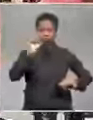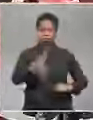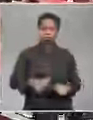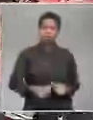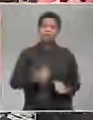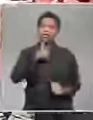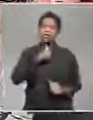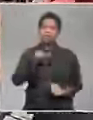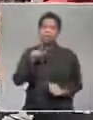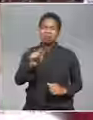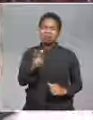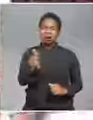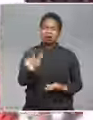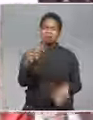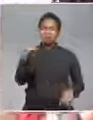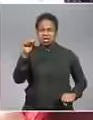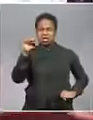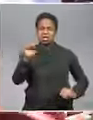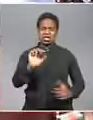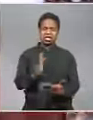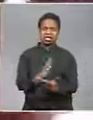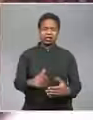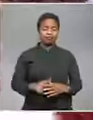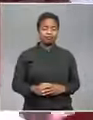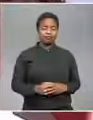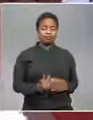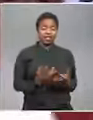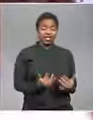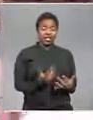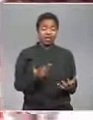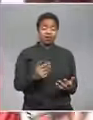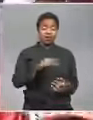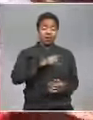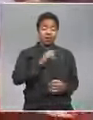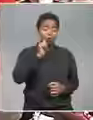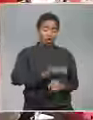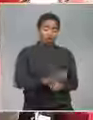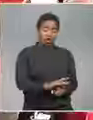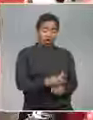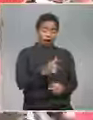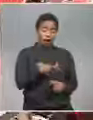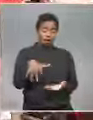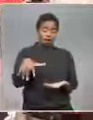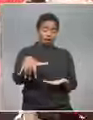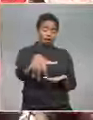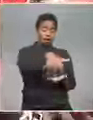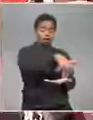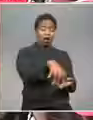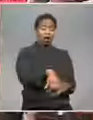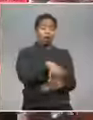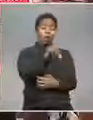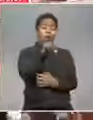The strike has caused major disruptions at a time when the revenue collector is under pressure to meet its more than